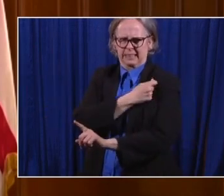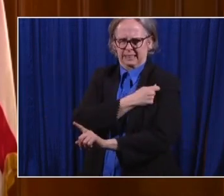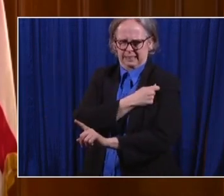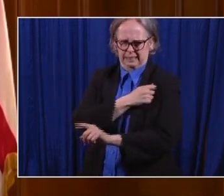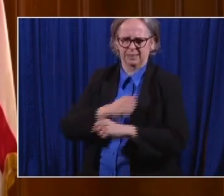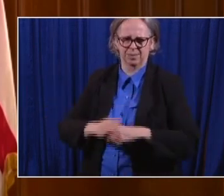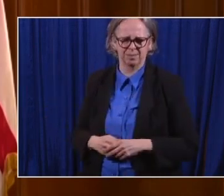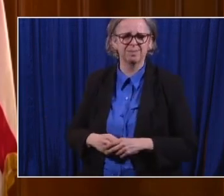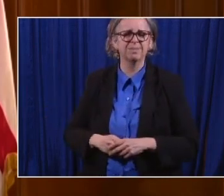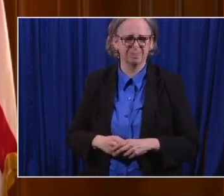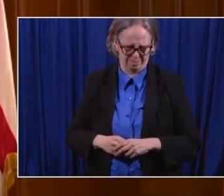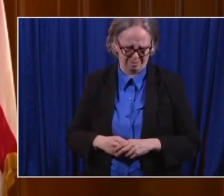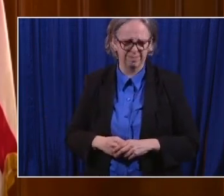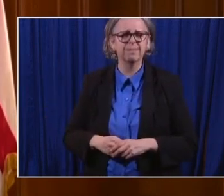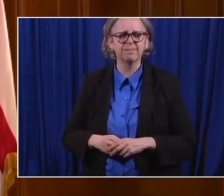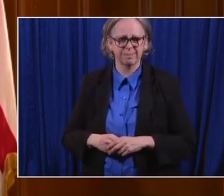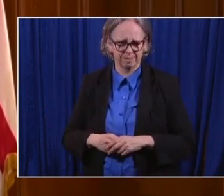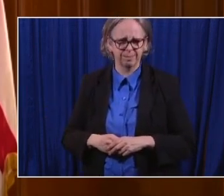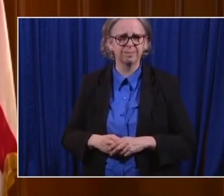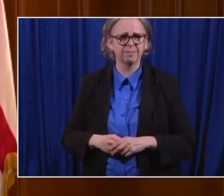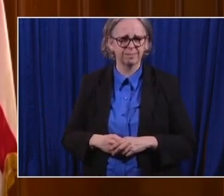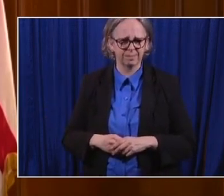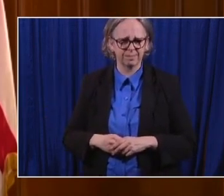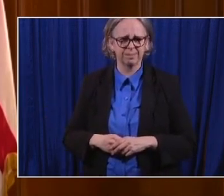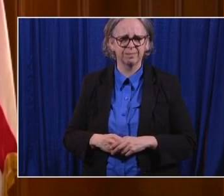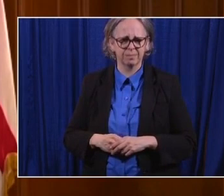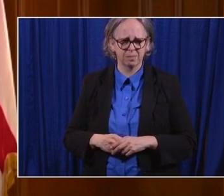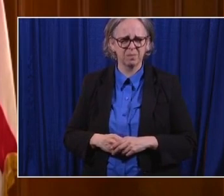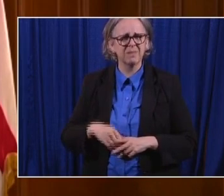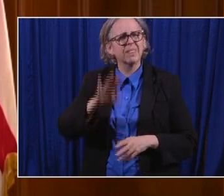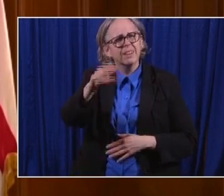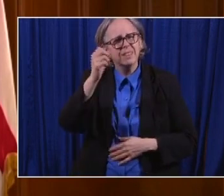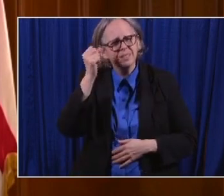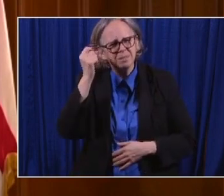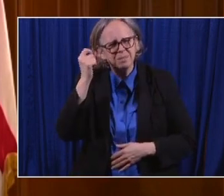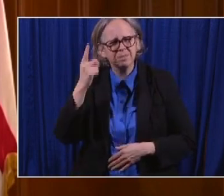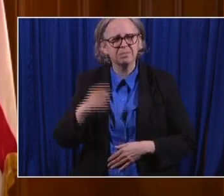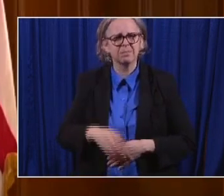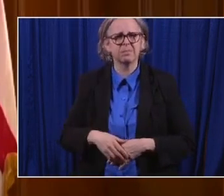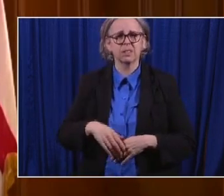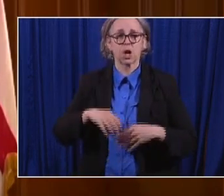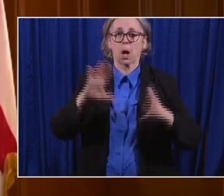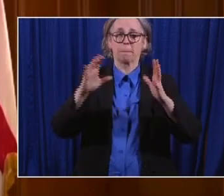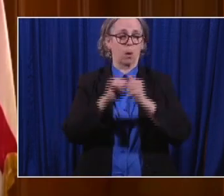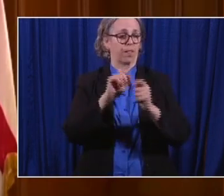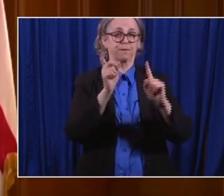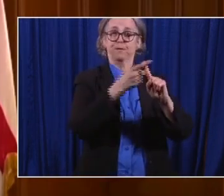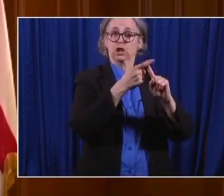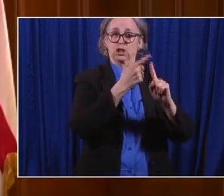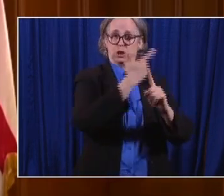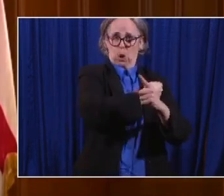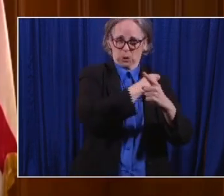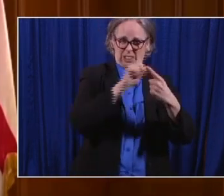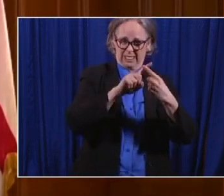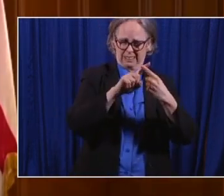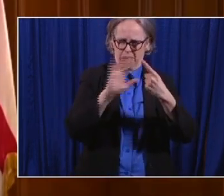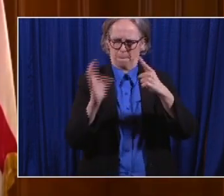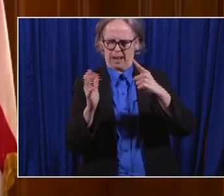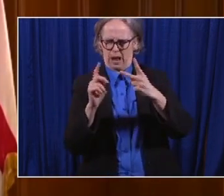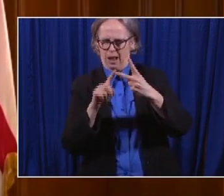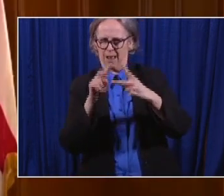so far. An interesting, if you look at the first doses, I asked our team to break it out